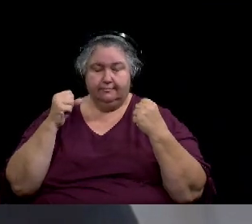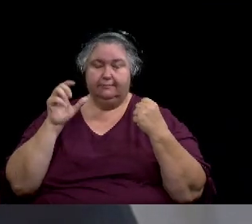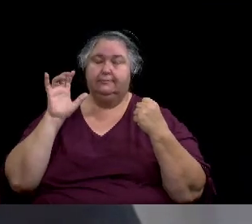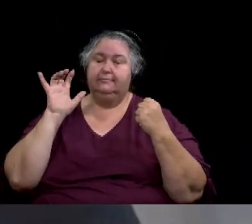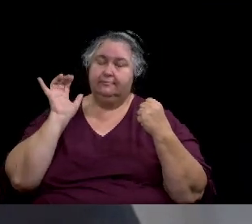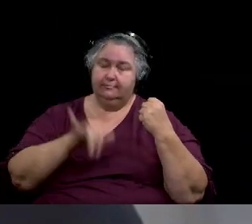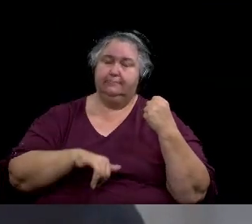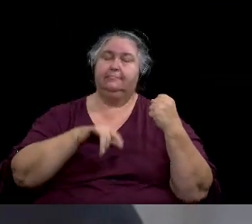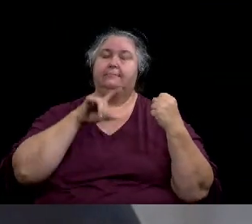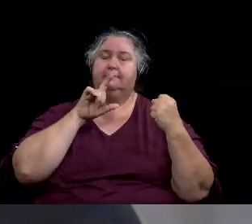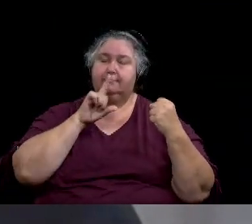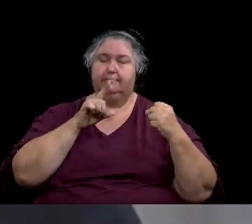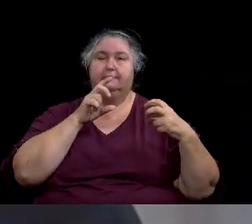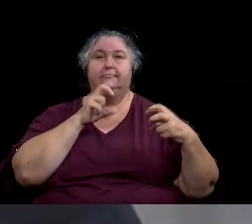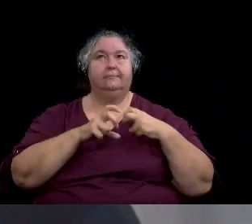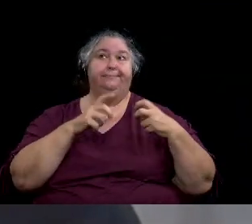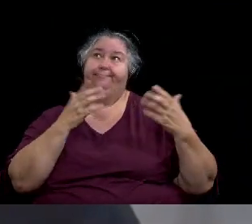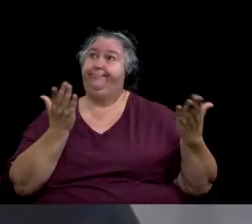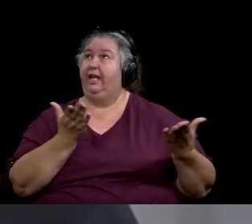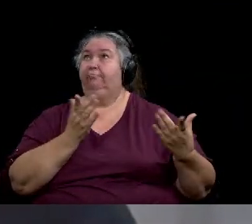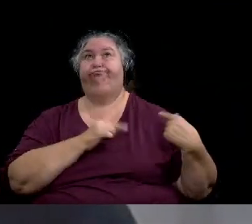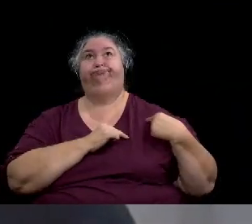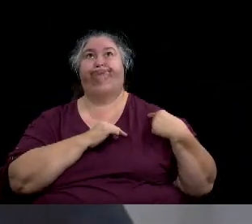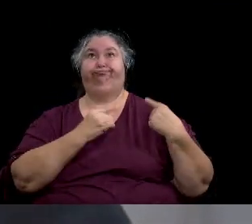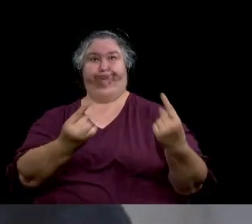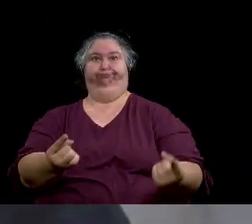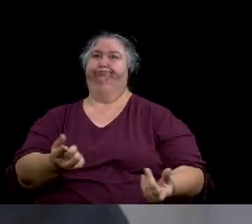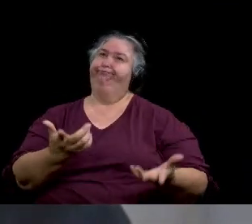problem that's been here for forever. But